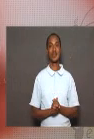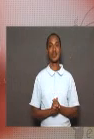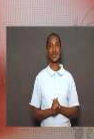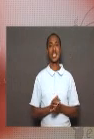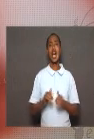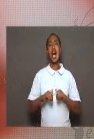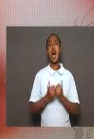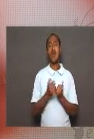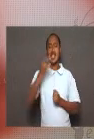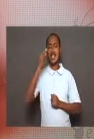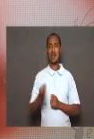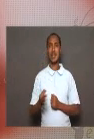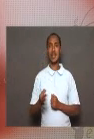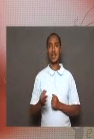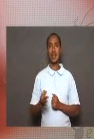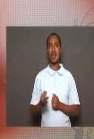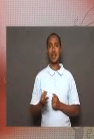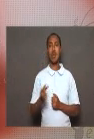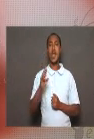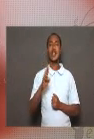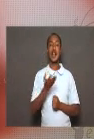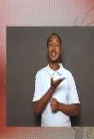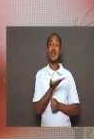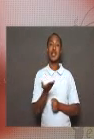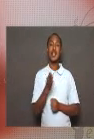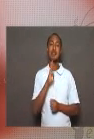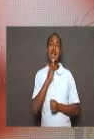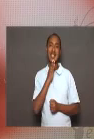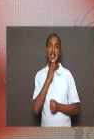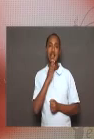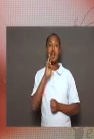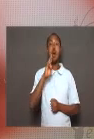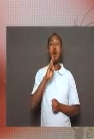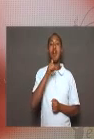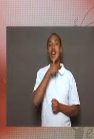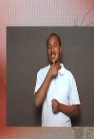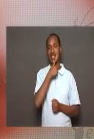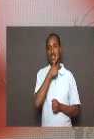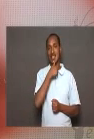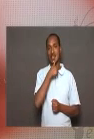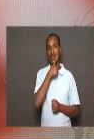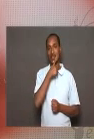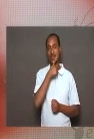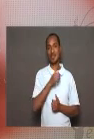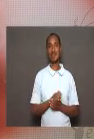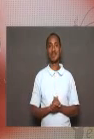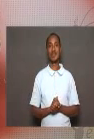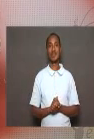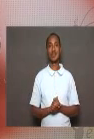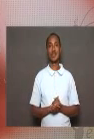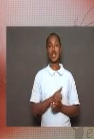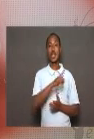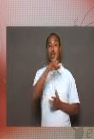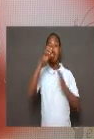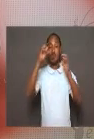How can we determine whether a substance is basic or acidic? We can